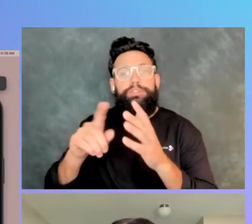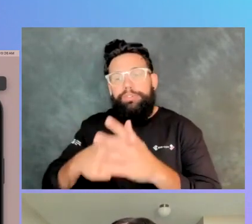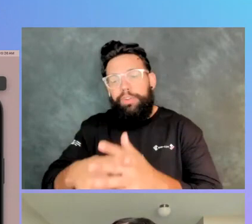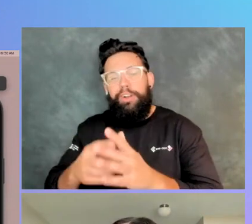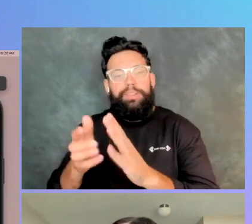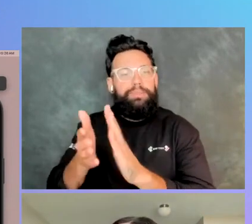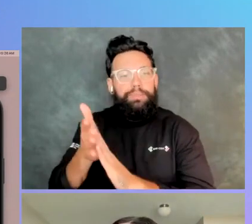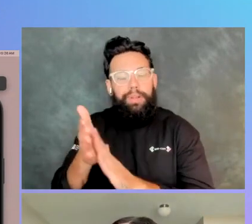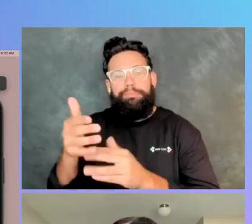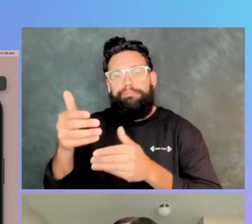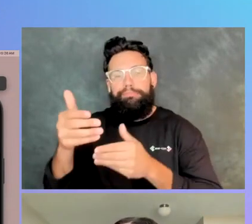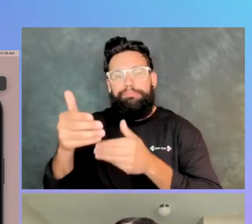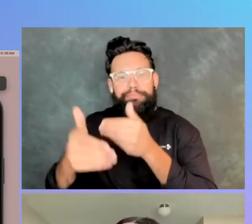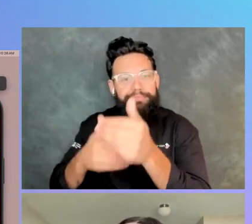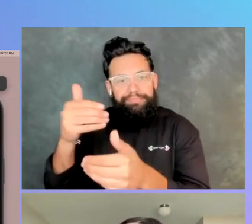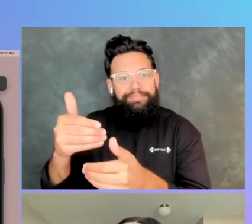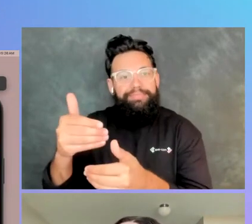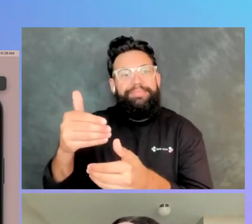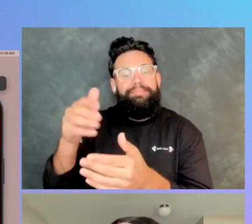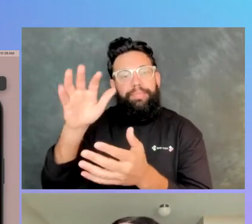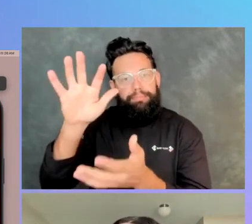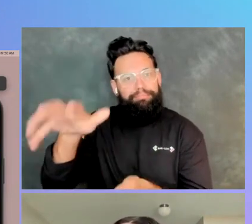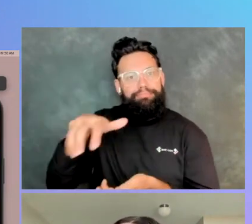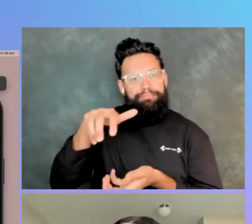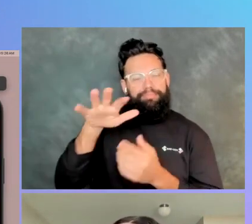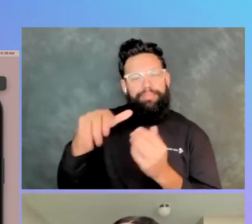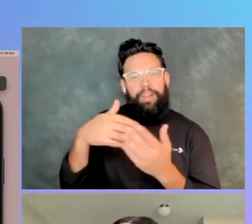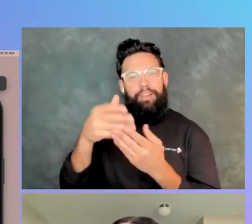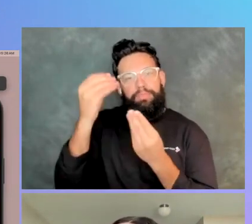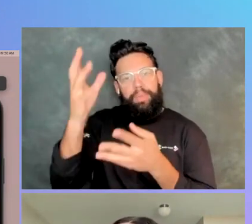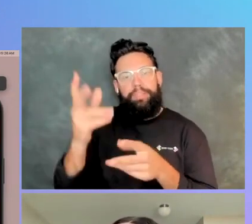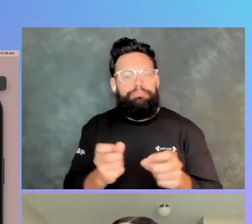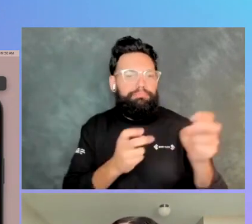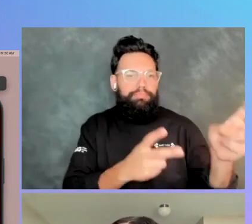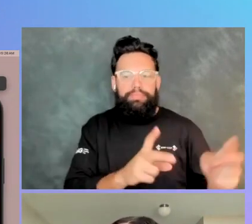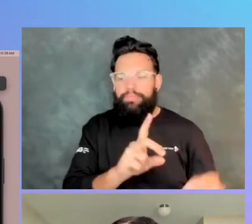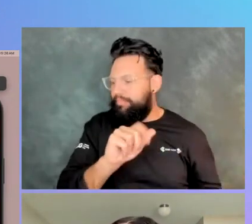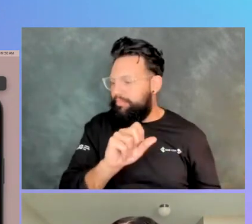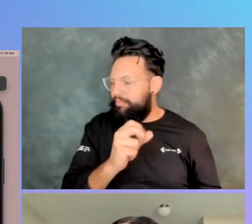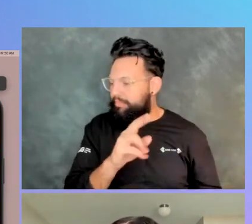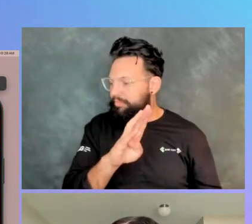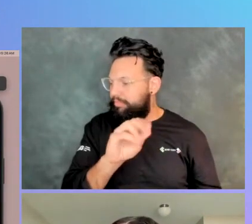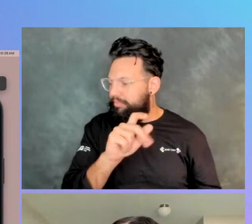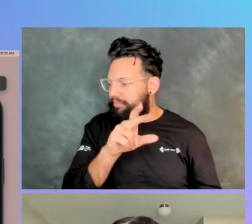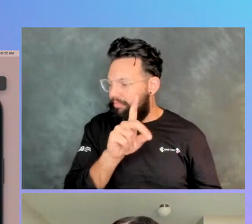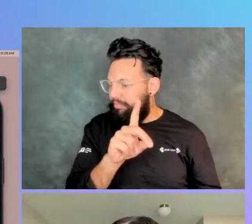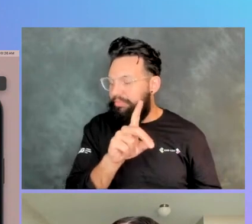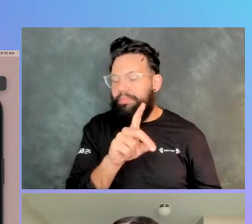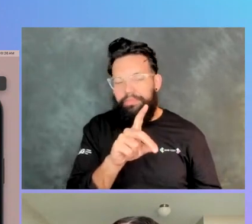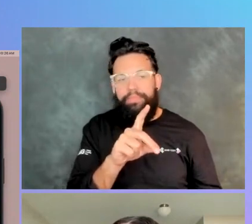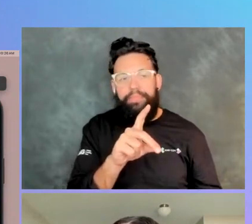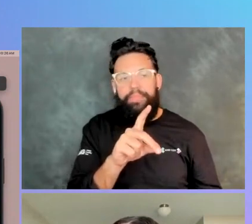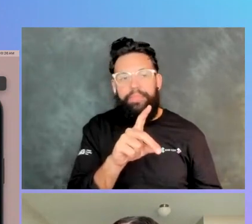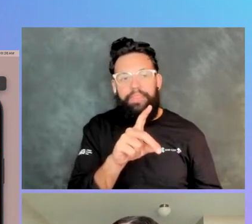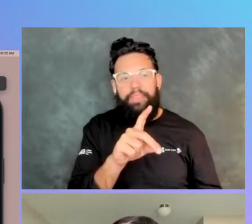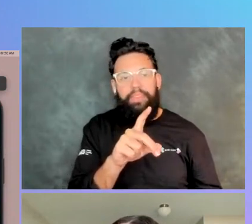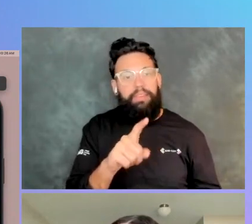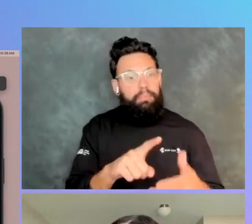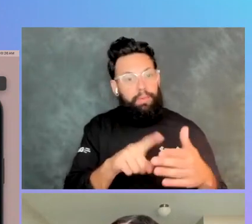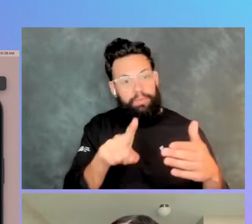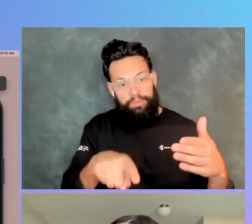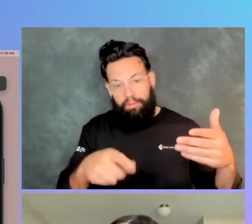right, and it's taking that accessibility scan, posting it to the dashboard. And it actually did also post my results right